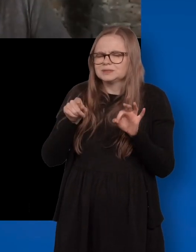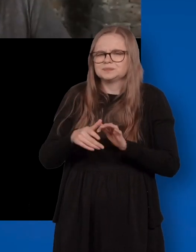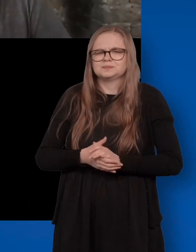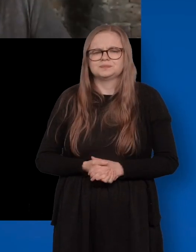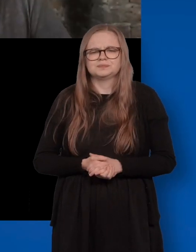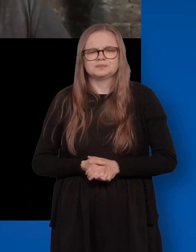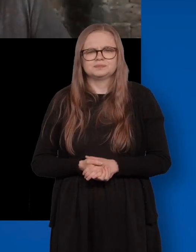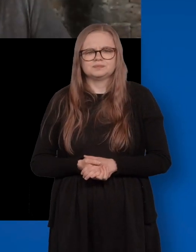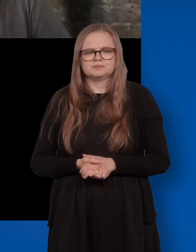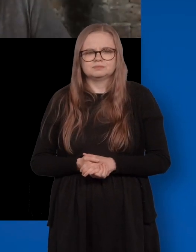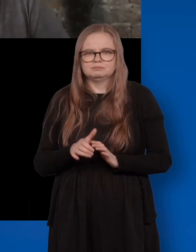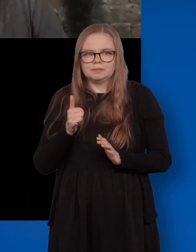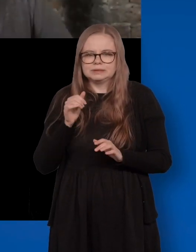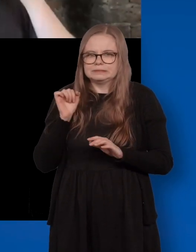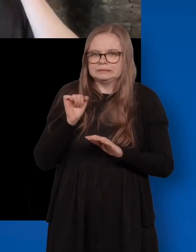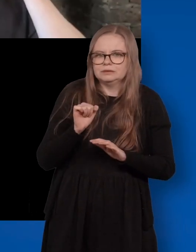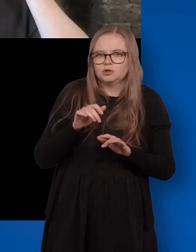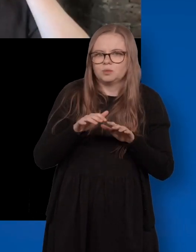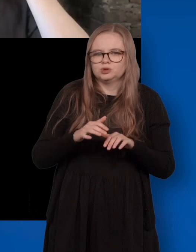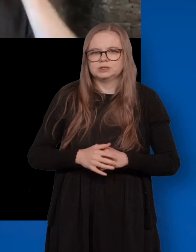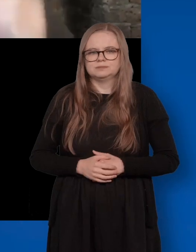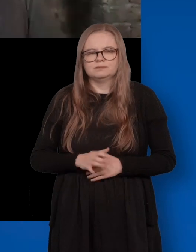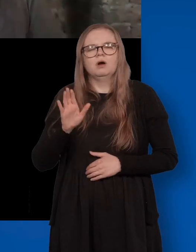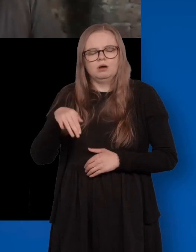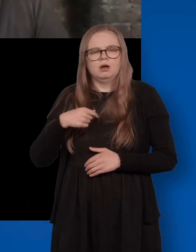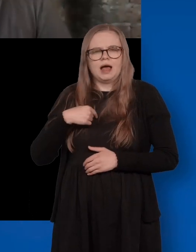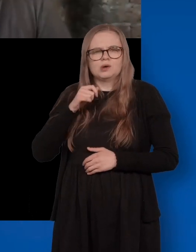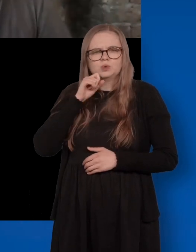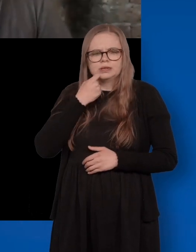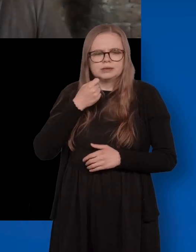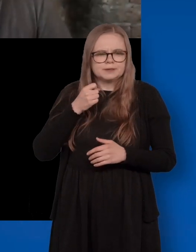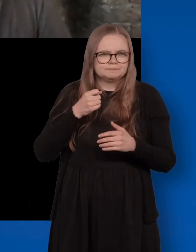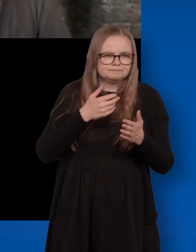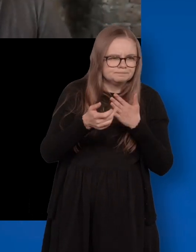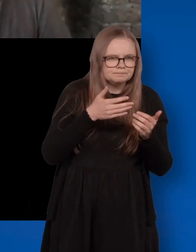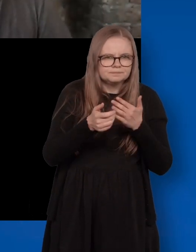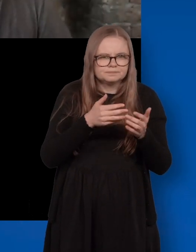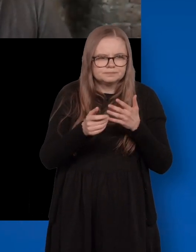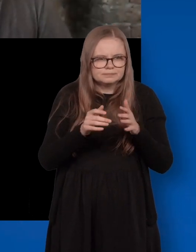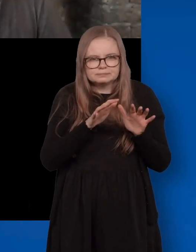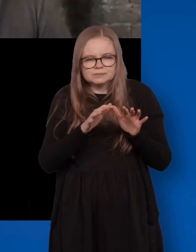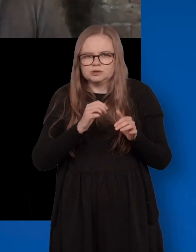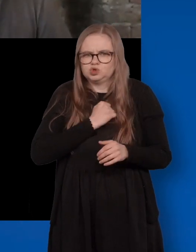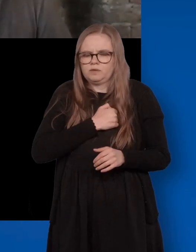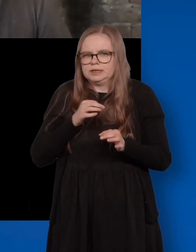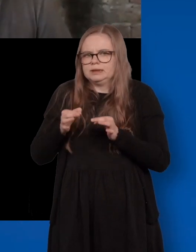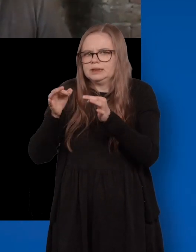So if you hug the computer. Maybe I will, sorry for the delay, I'm just going